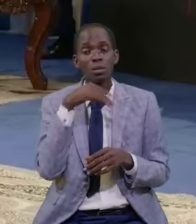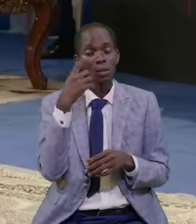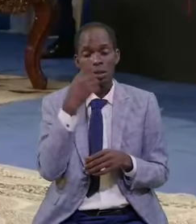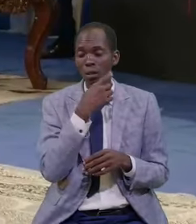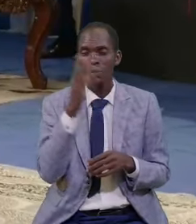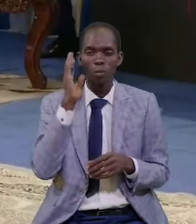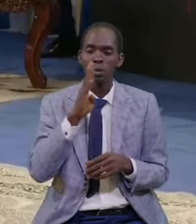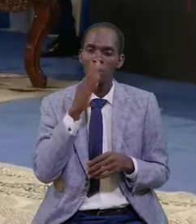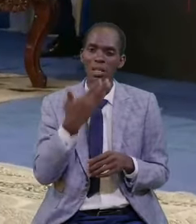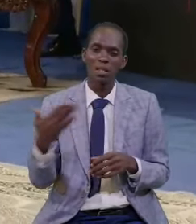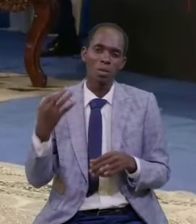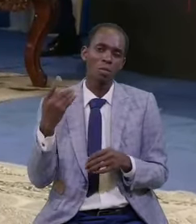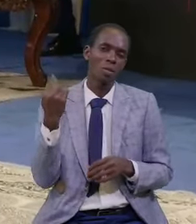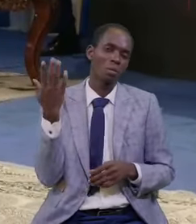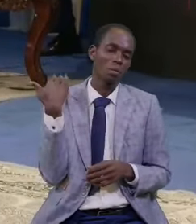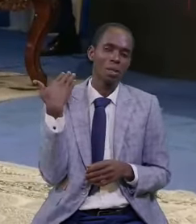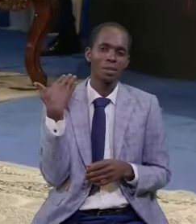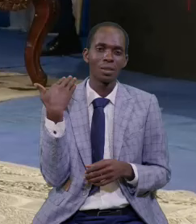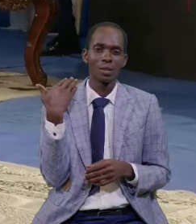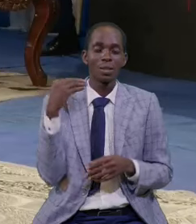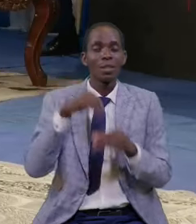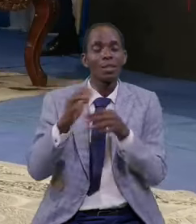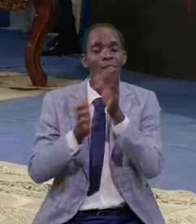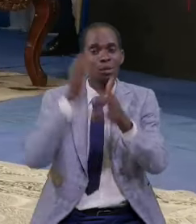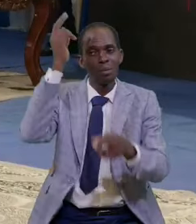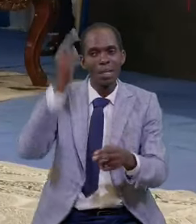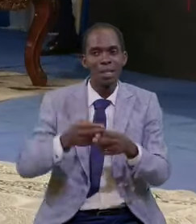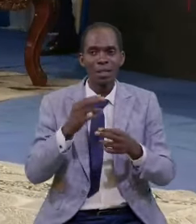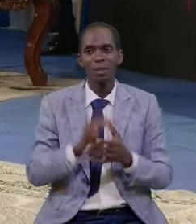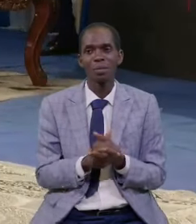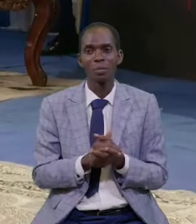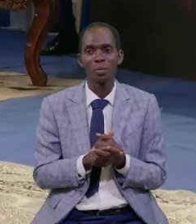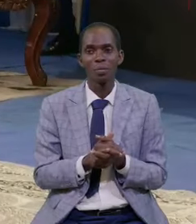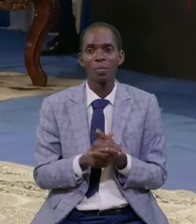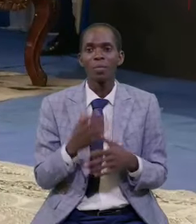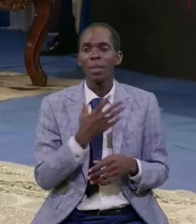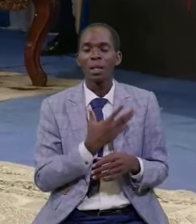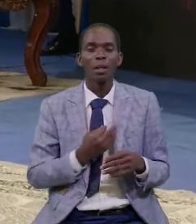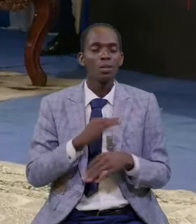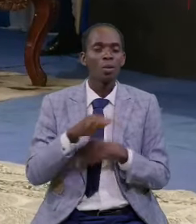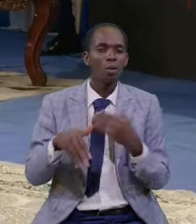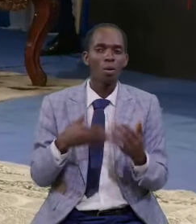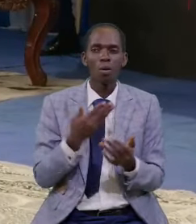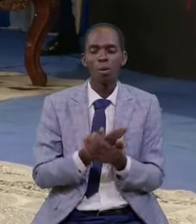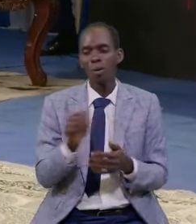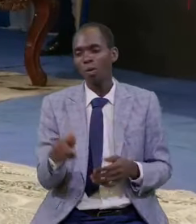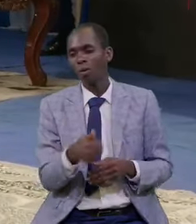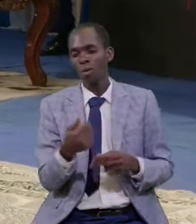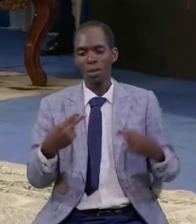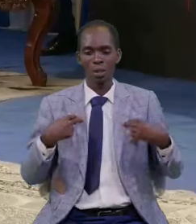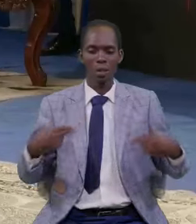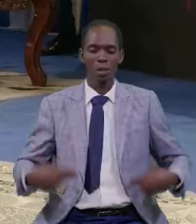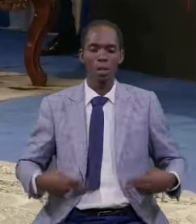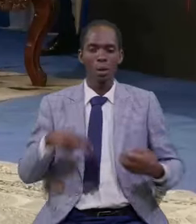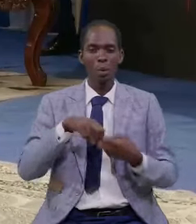past. Amen. And all those health problems